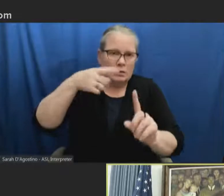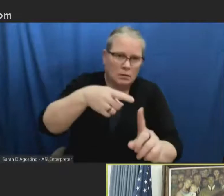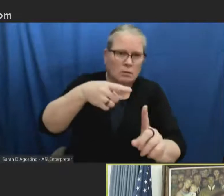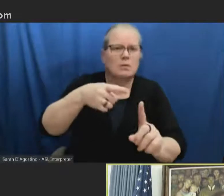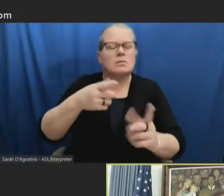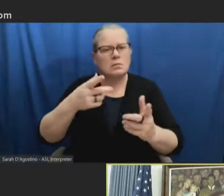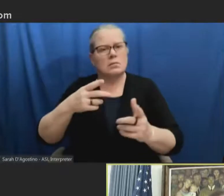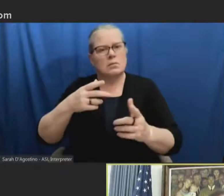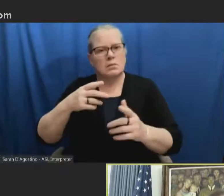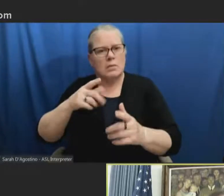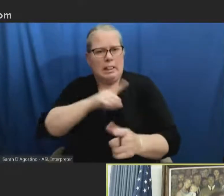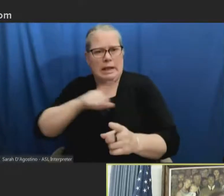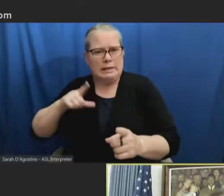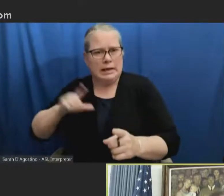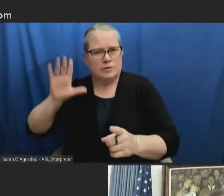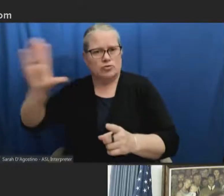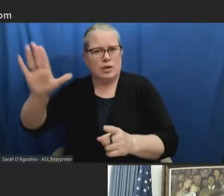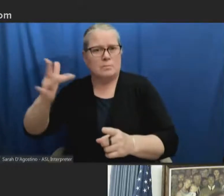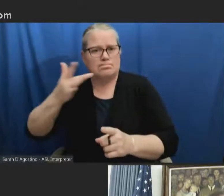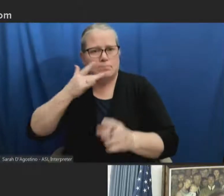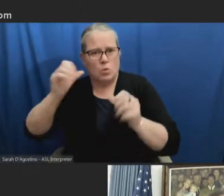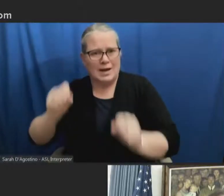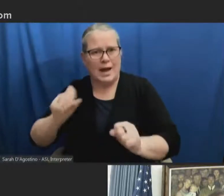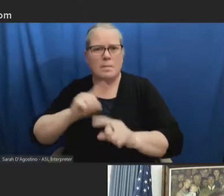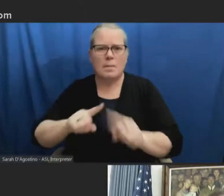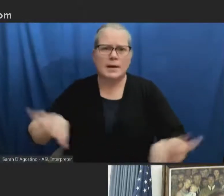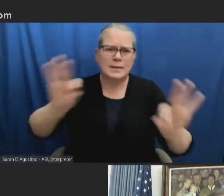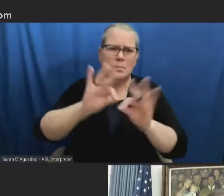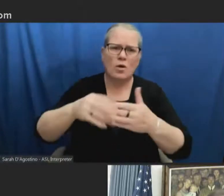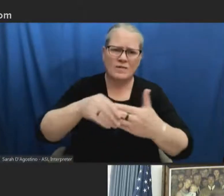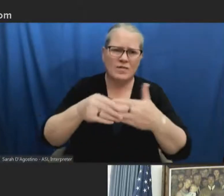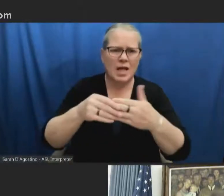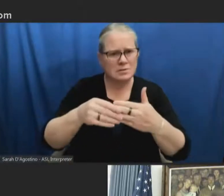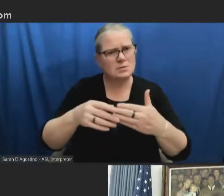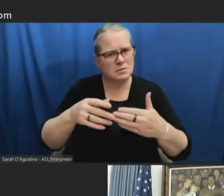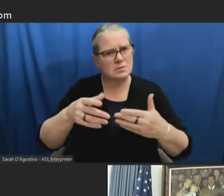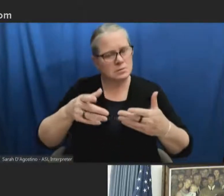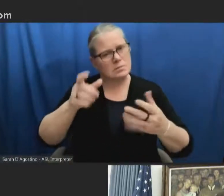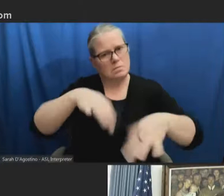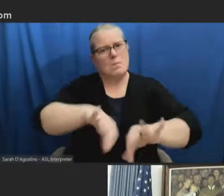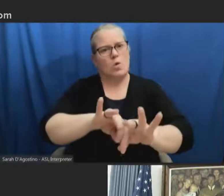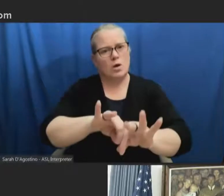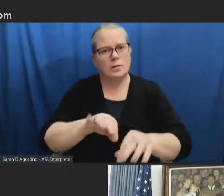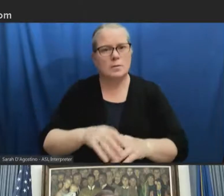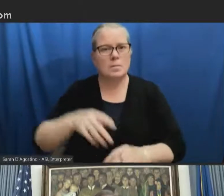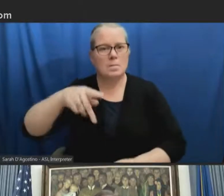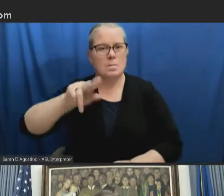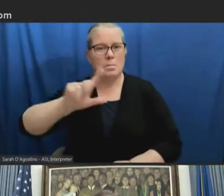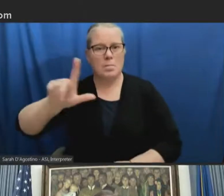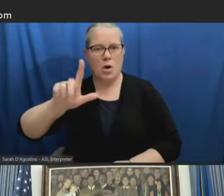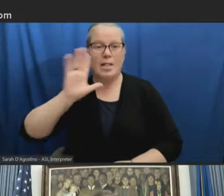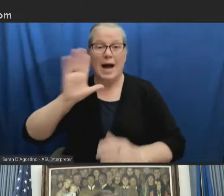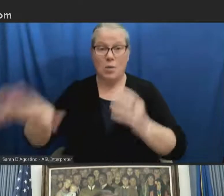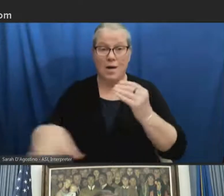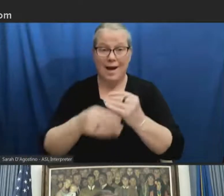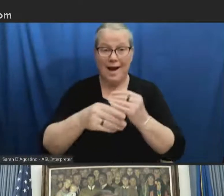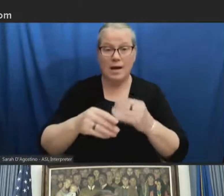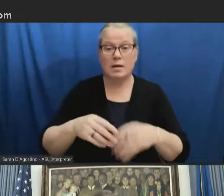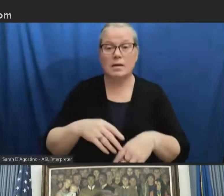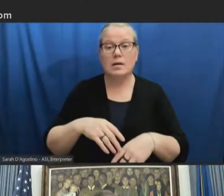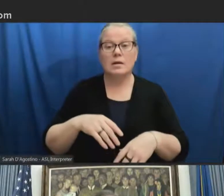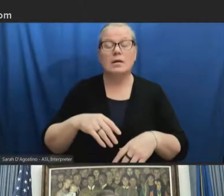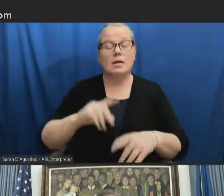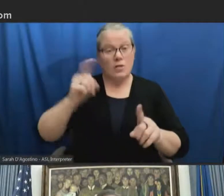important to maintain some flexibility. Yeah, and Hugh, I'll just add, obviously, the governor is functioning under the construct that the legislature passed last